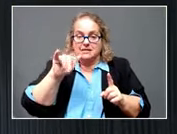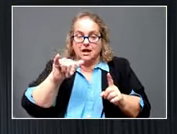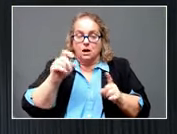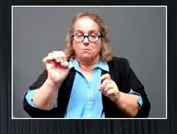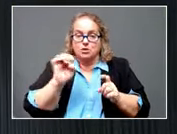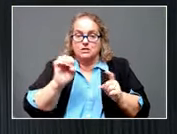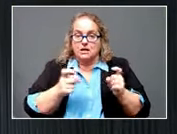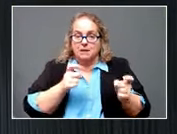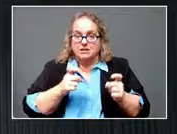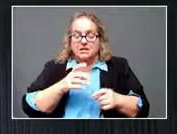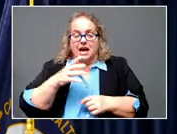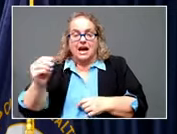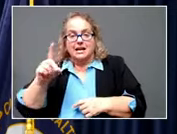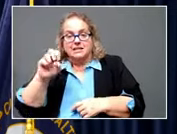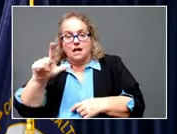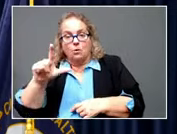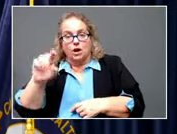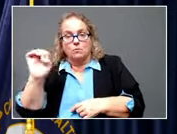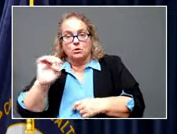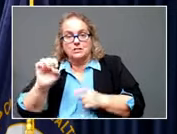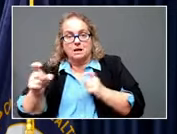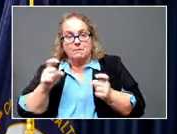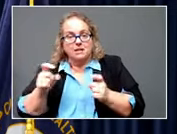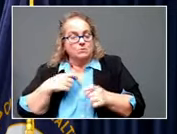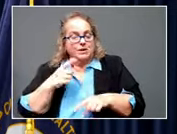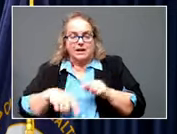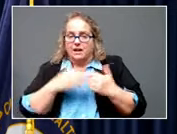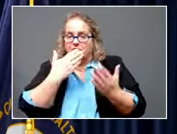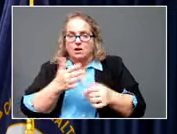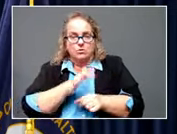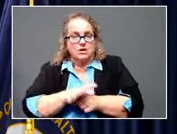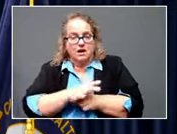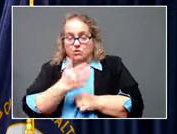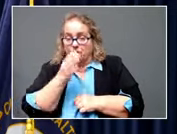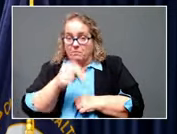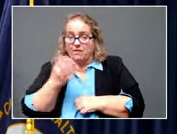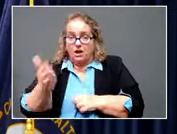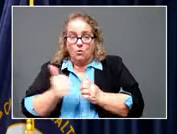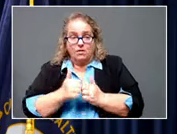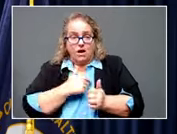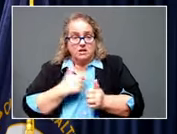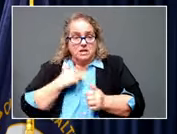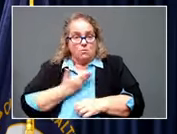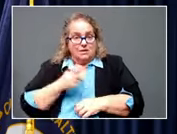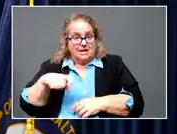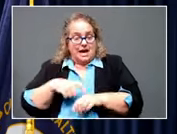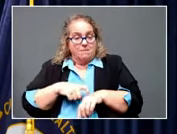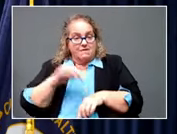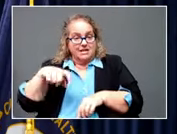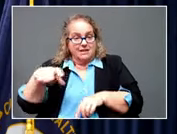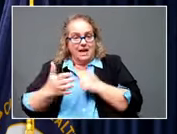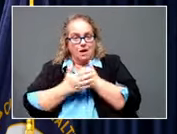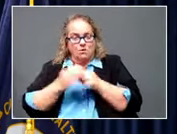can't thank you all enough. You've been there for us in our time of need. They have helped put together things for this briefing